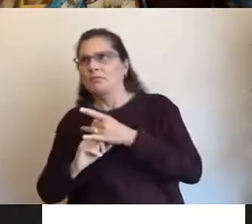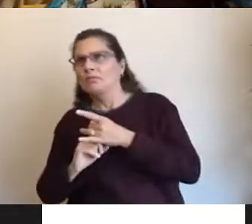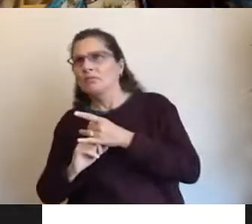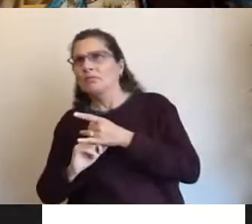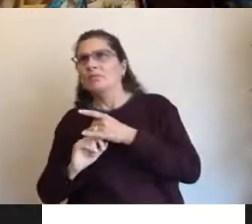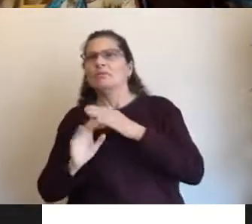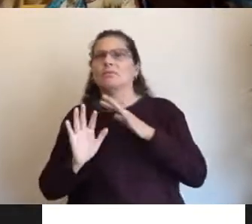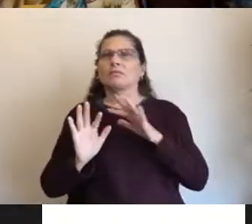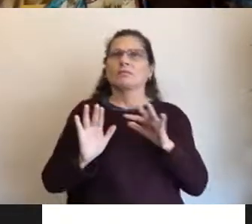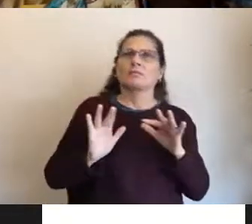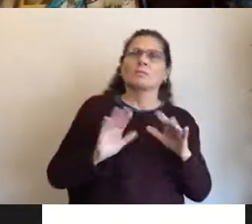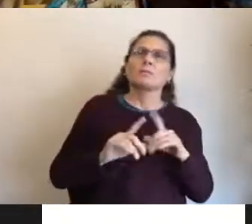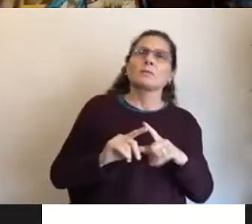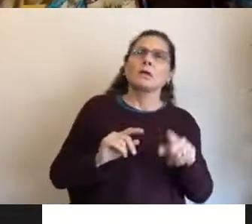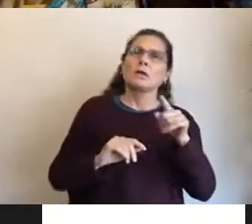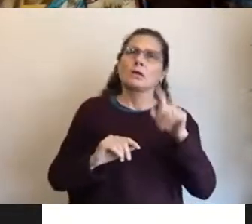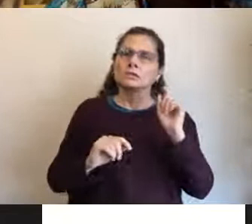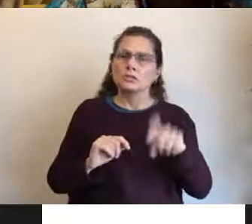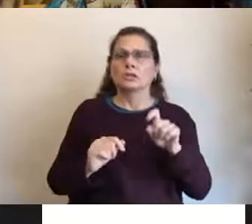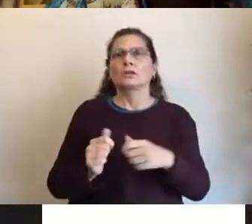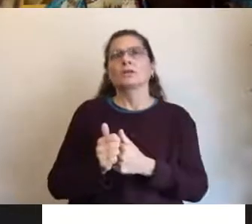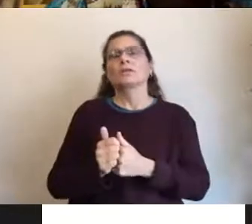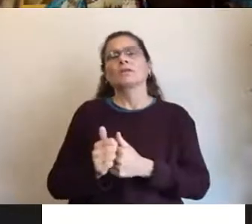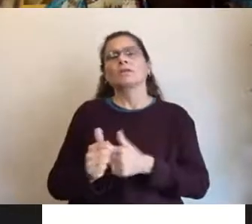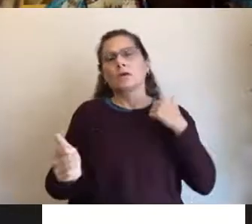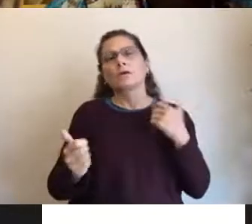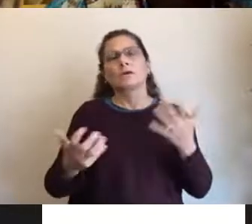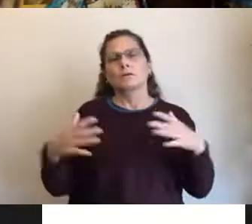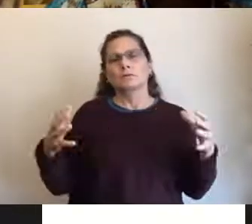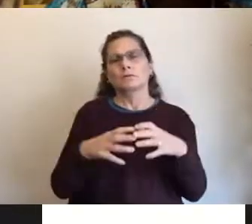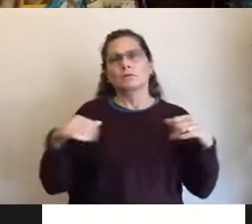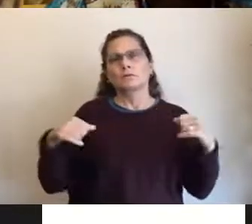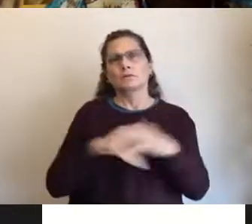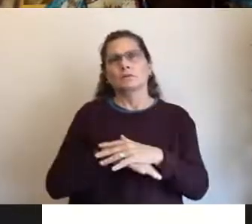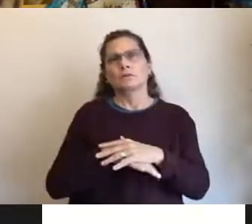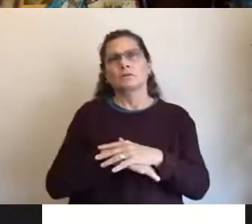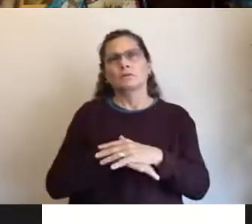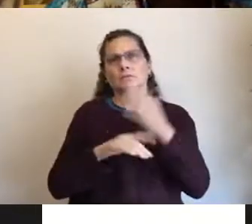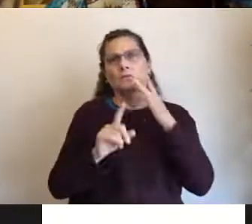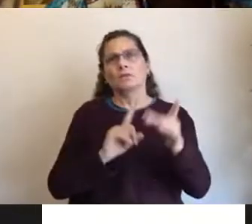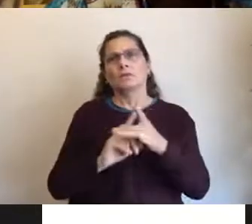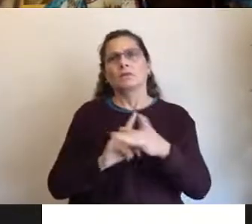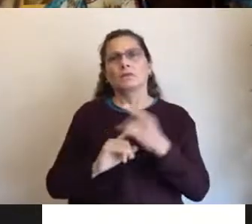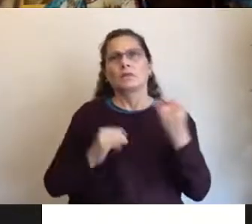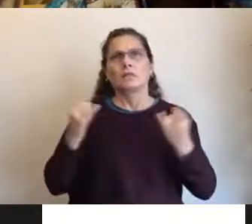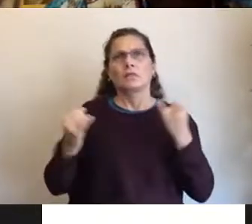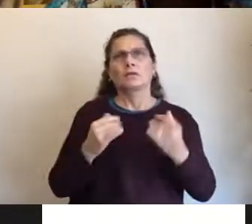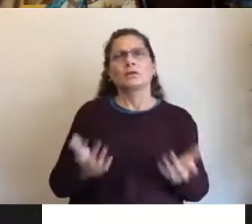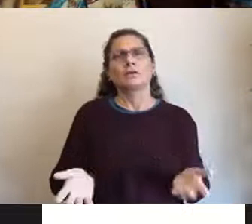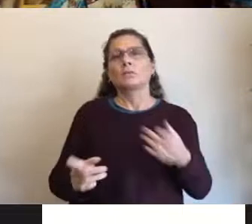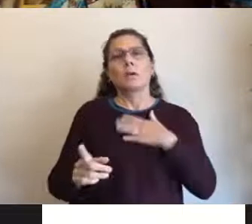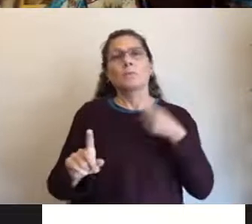So this is about making sure that you are avoiding places, avoiding situations, and avoiding